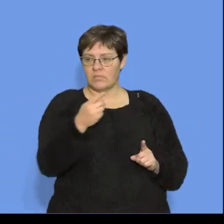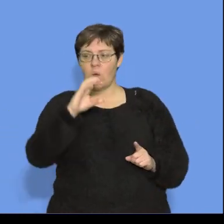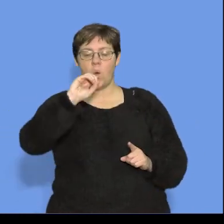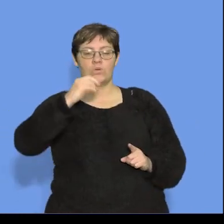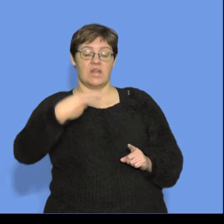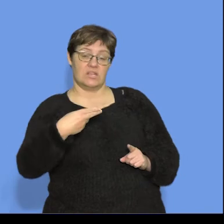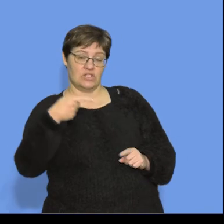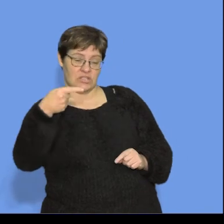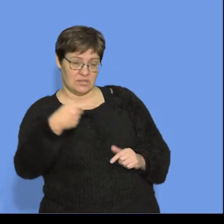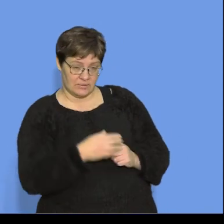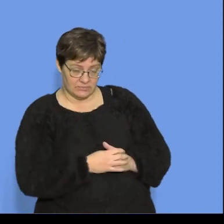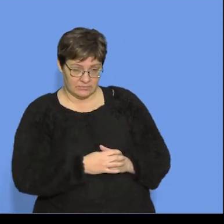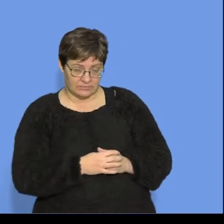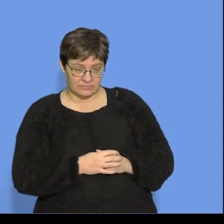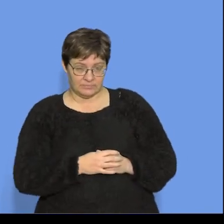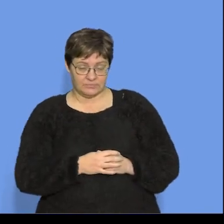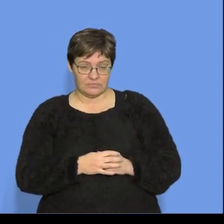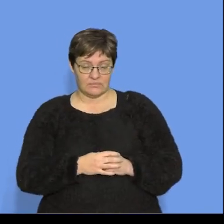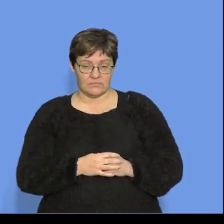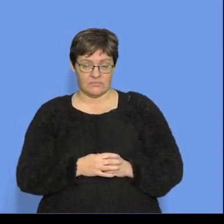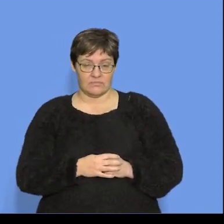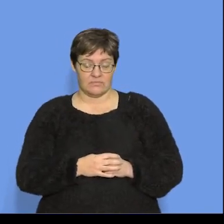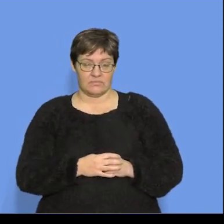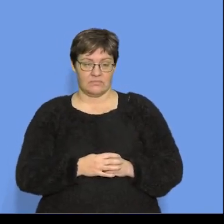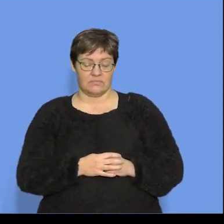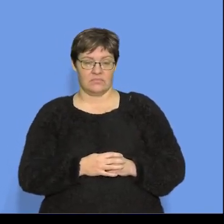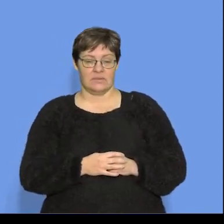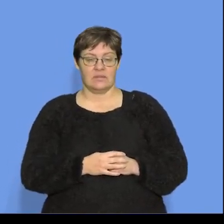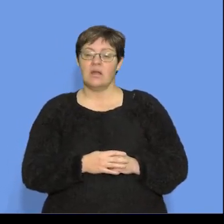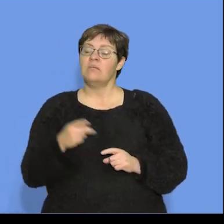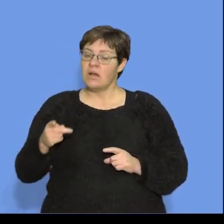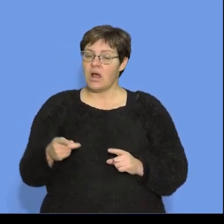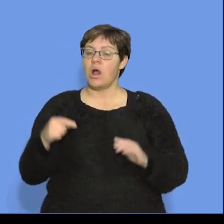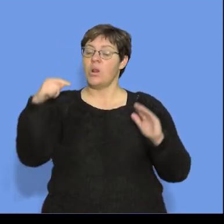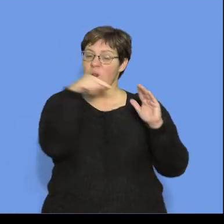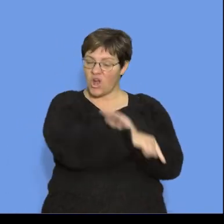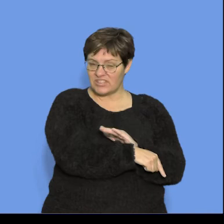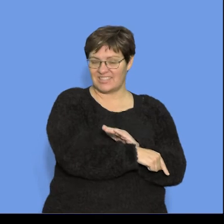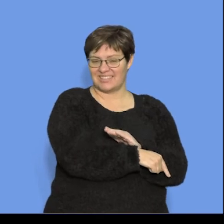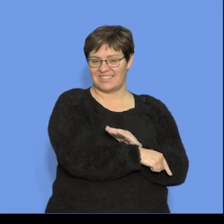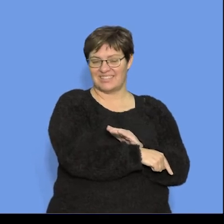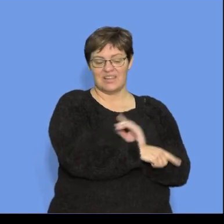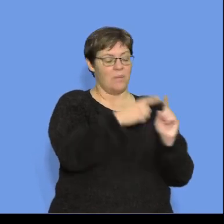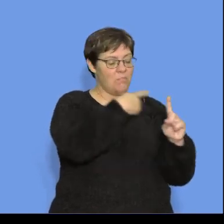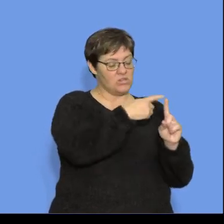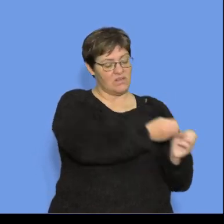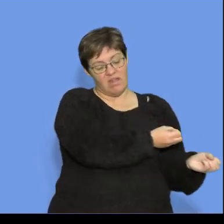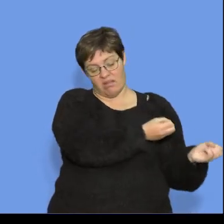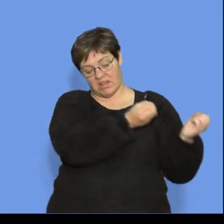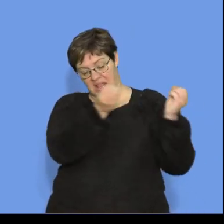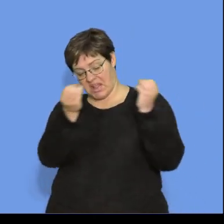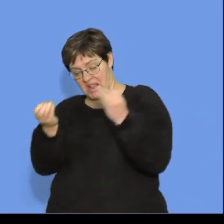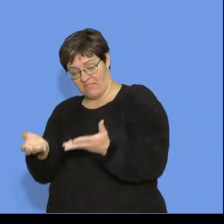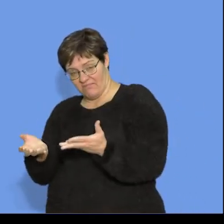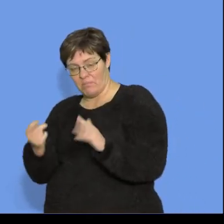become, this was water, it has become hydroxide. It has lost, this one has lost a